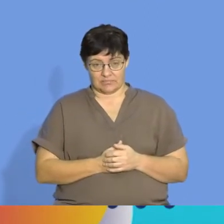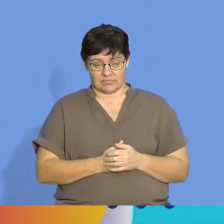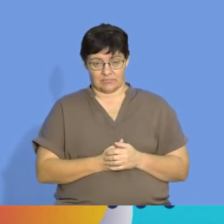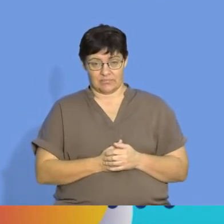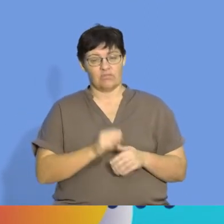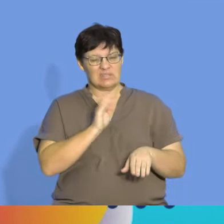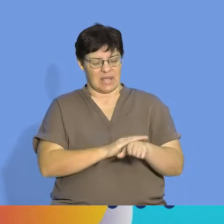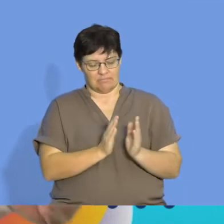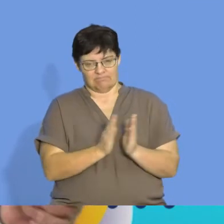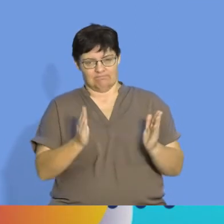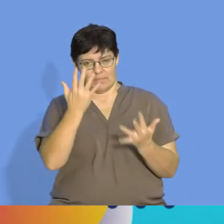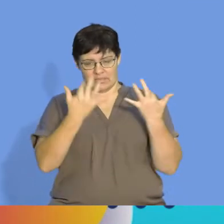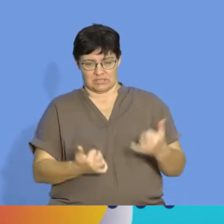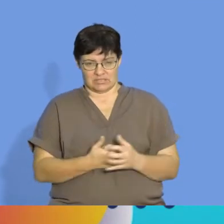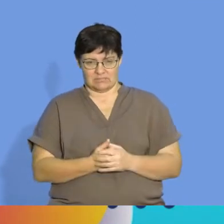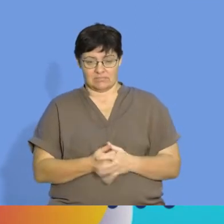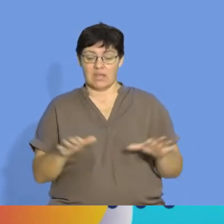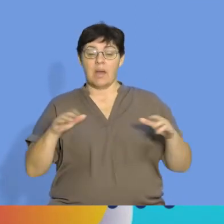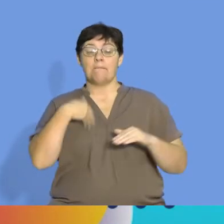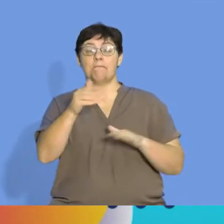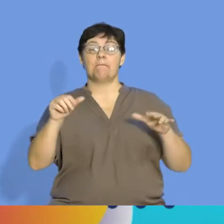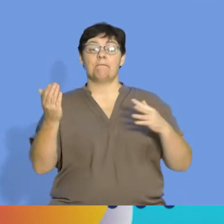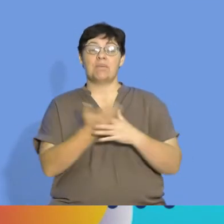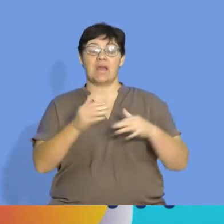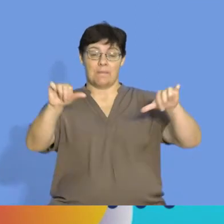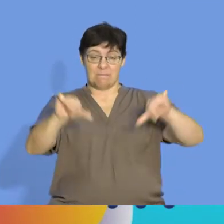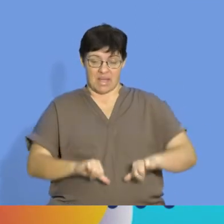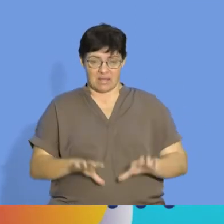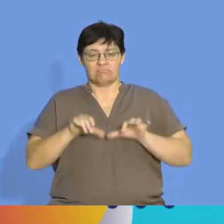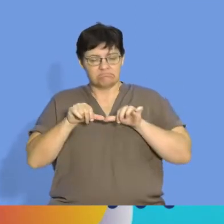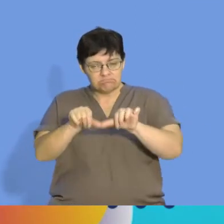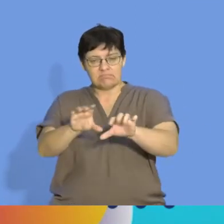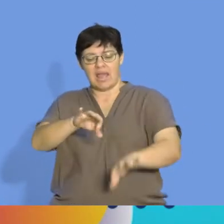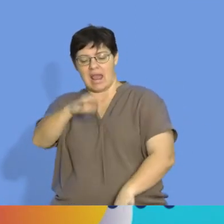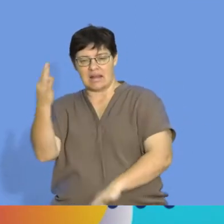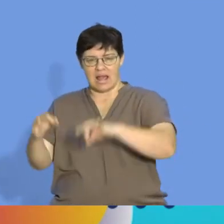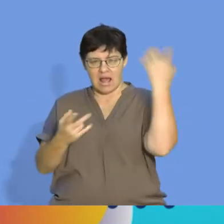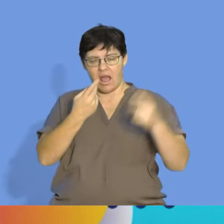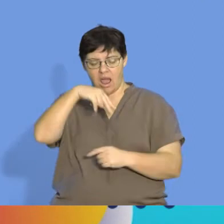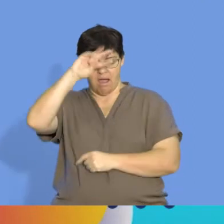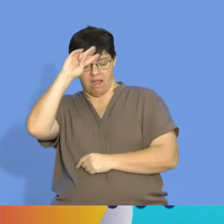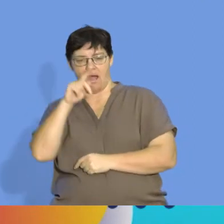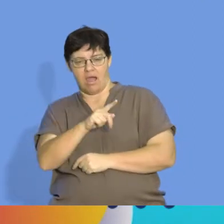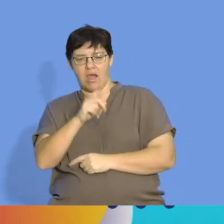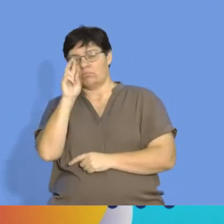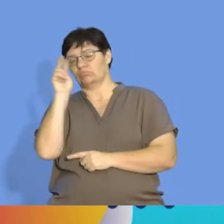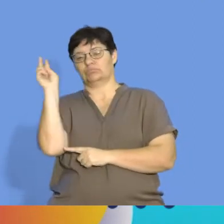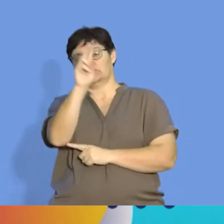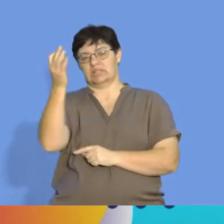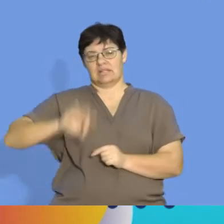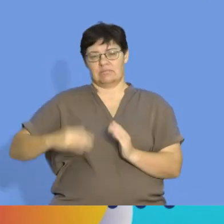decrease in the budgeted period. Okay guys, when you come back, we'll continue analyzing